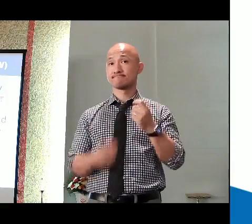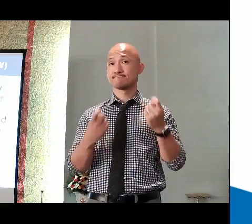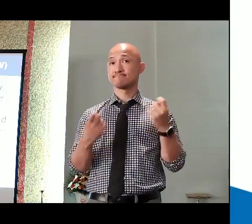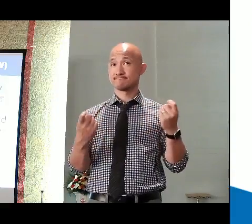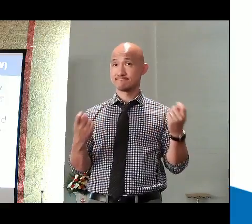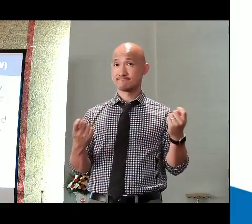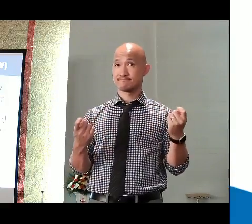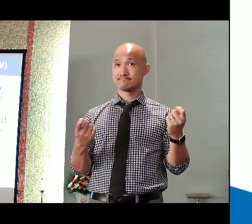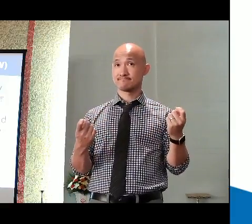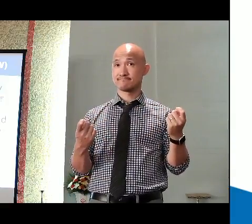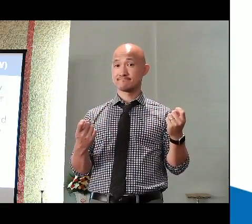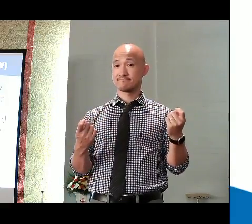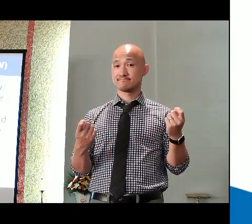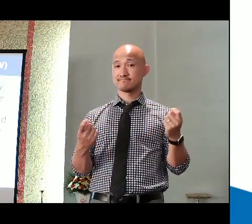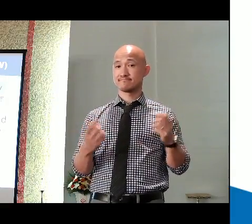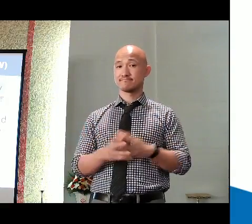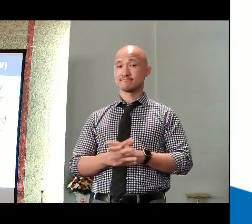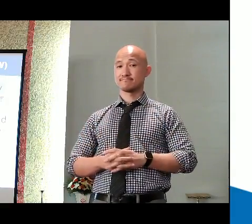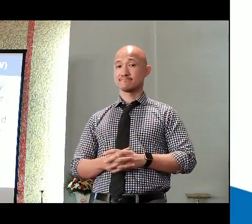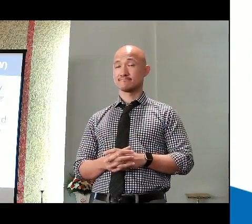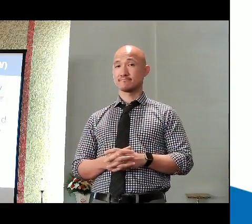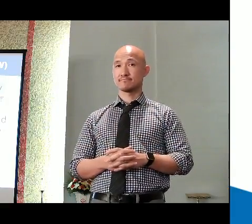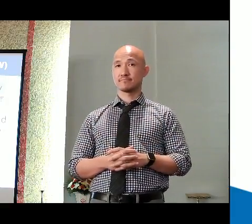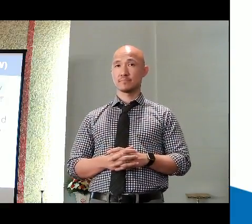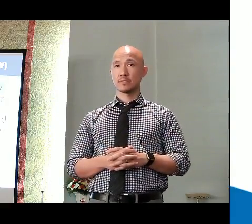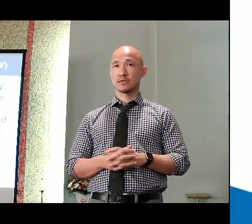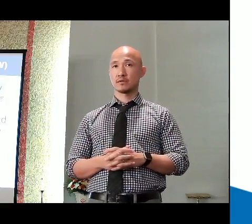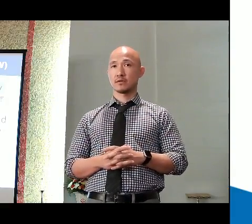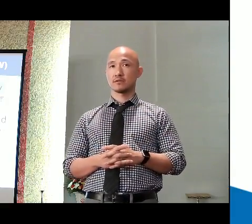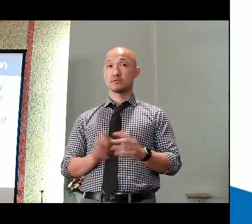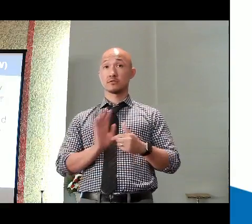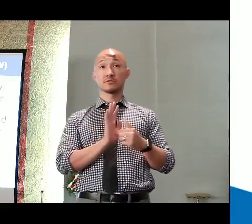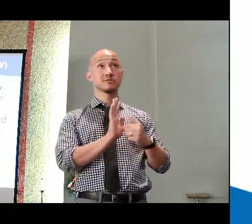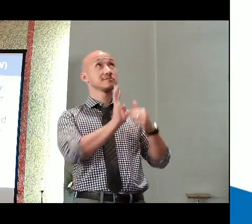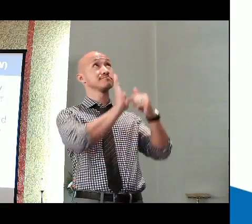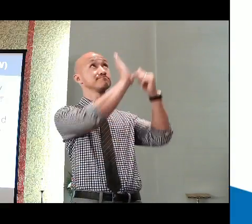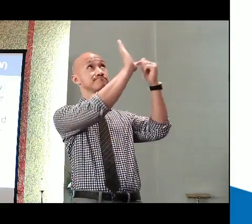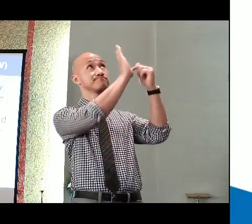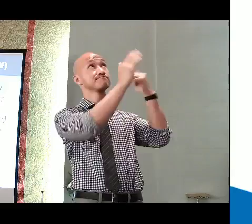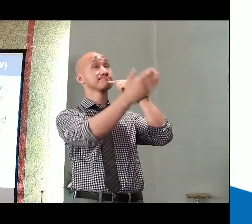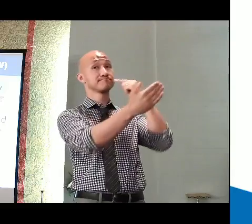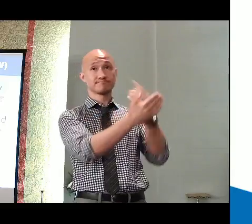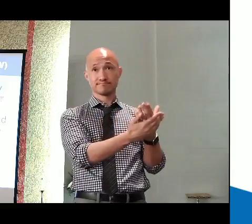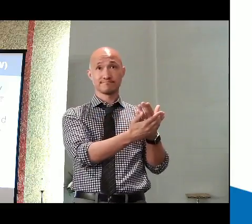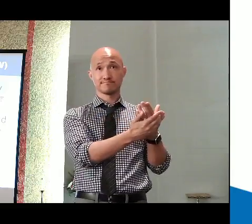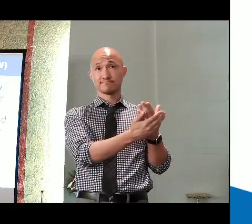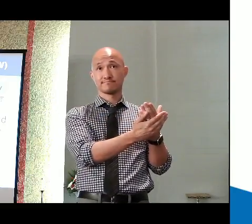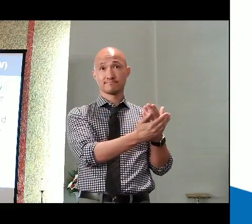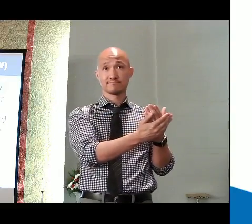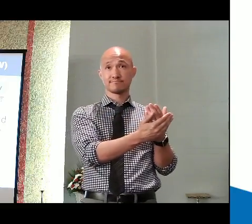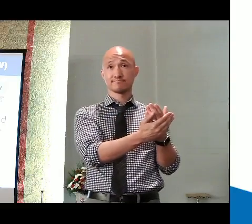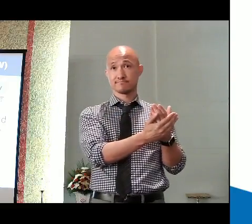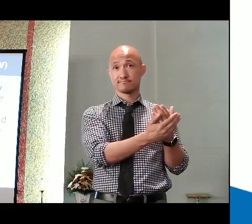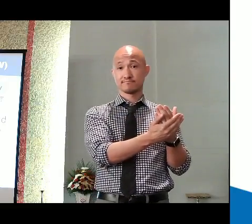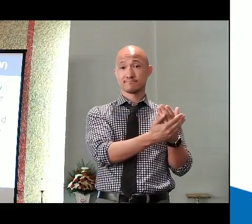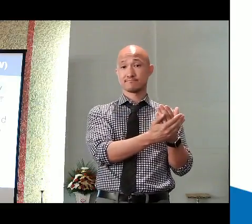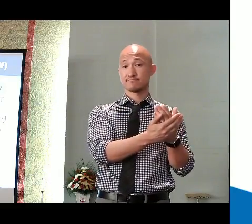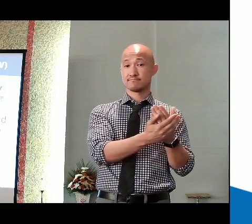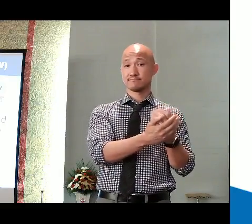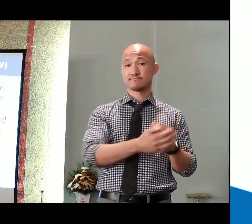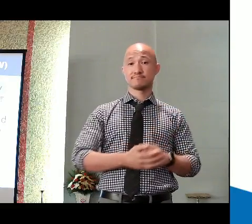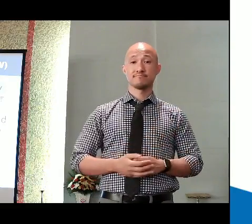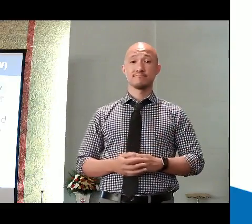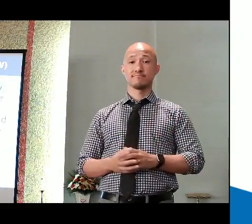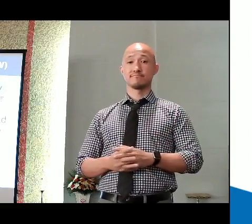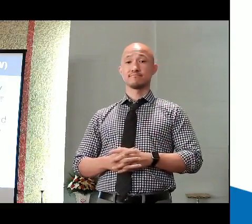as a mark of your devotion to him. as a mark of your devotion to God.